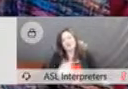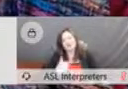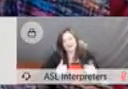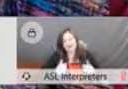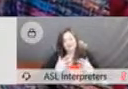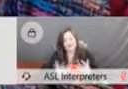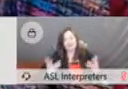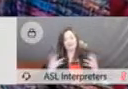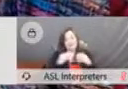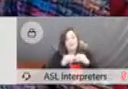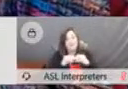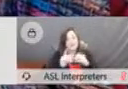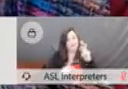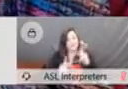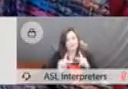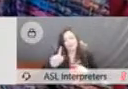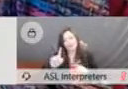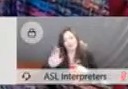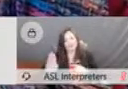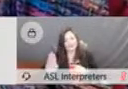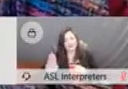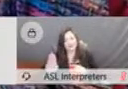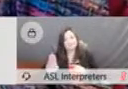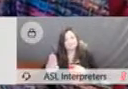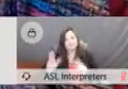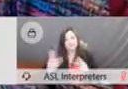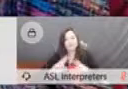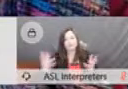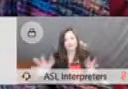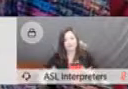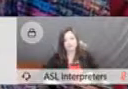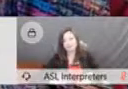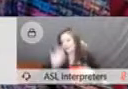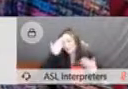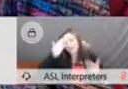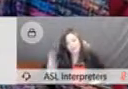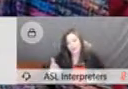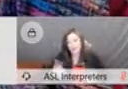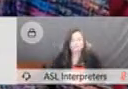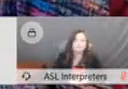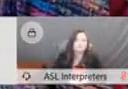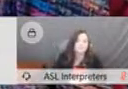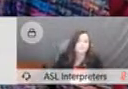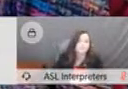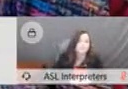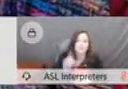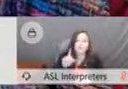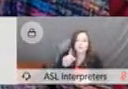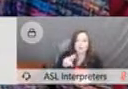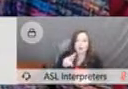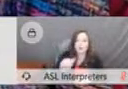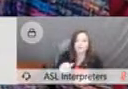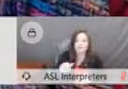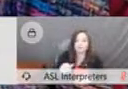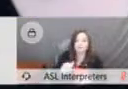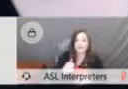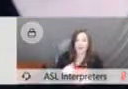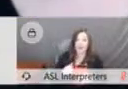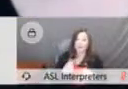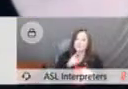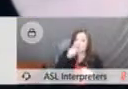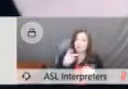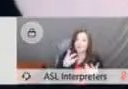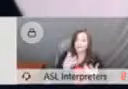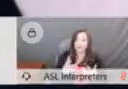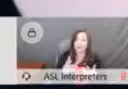in phase 1B vaccinated. I don't know if that will happen. And I really want to throw out again,